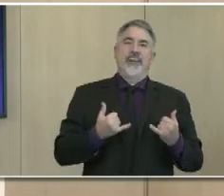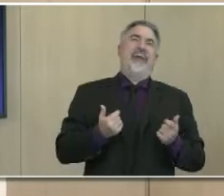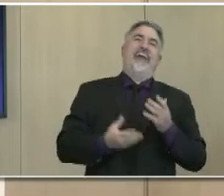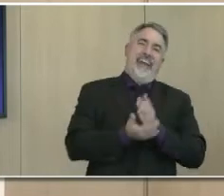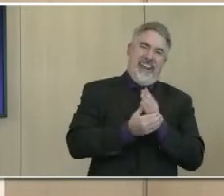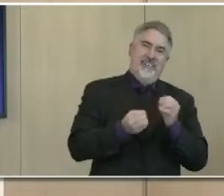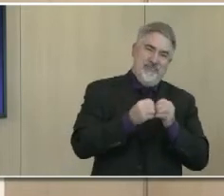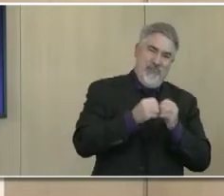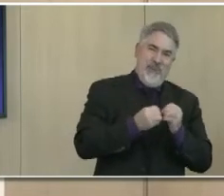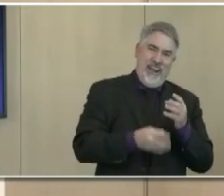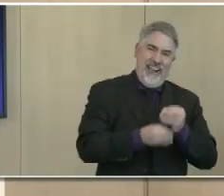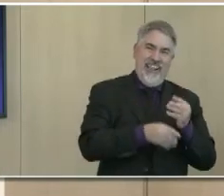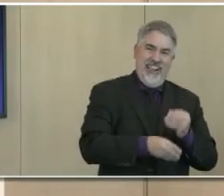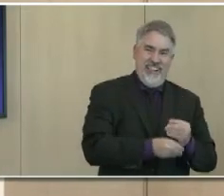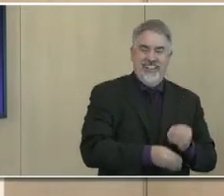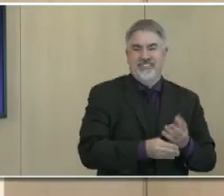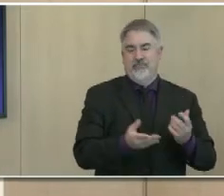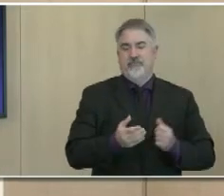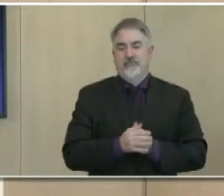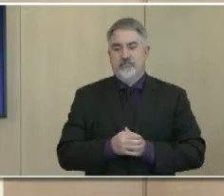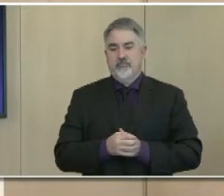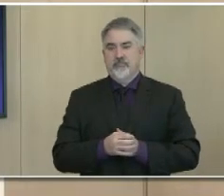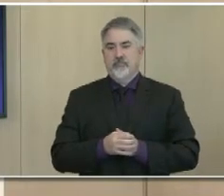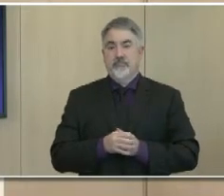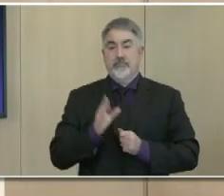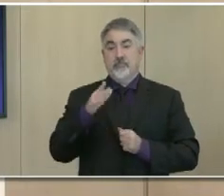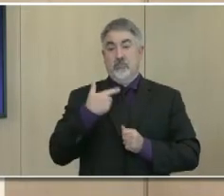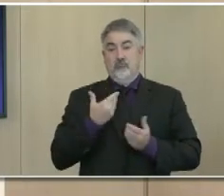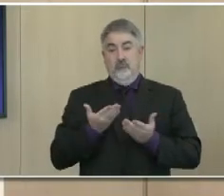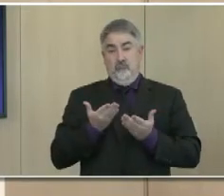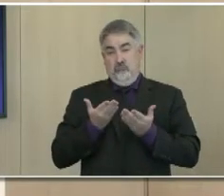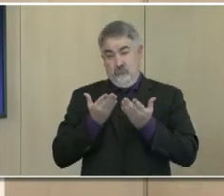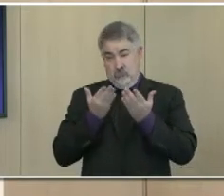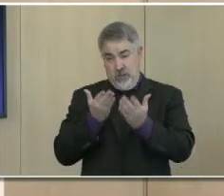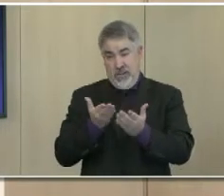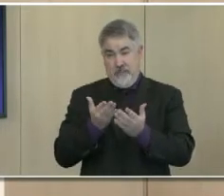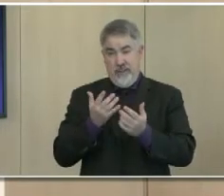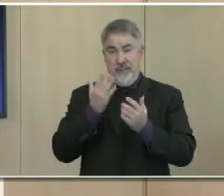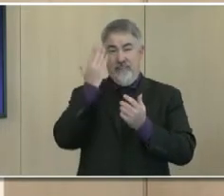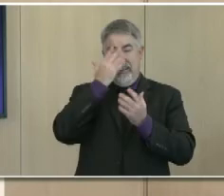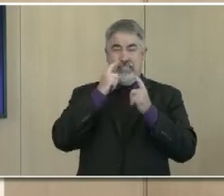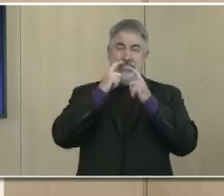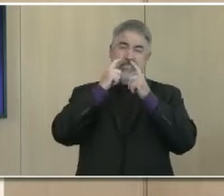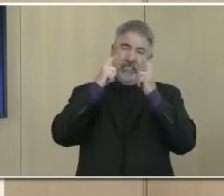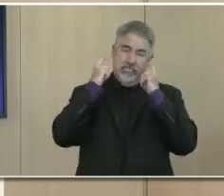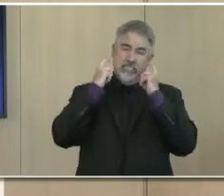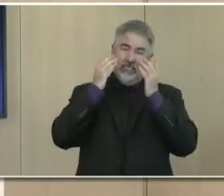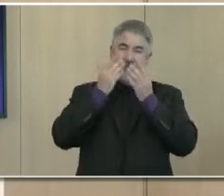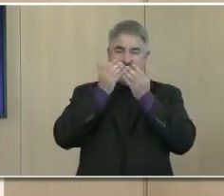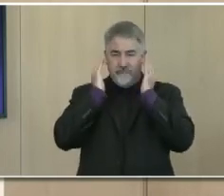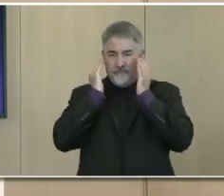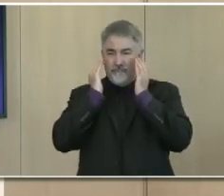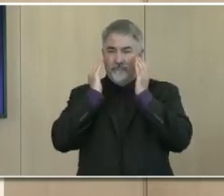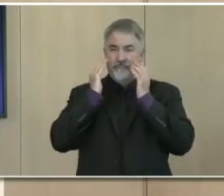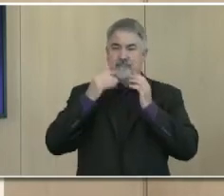emphasize again that we are recommending the face covering, the cloth face covering,